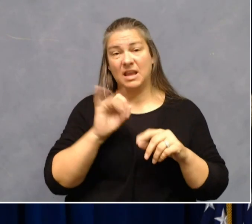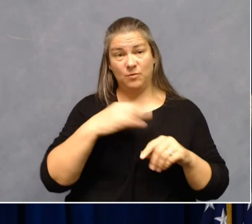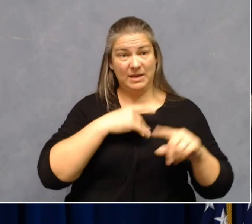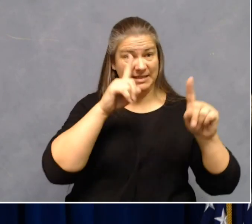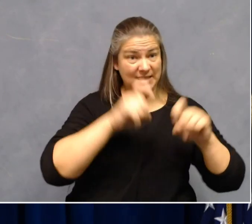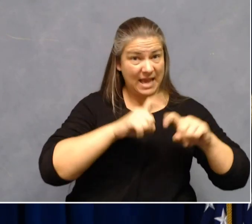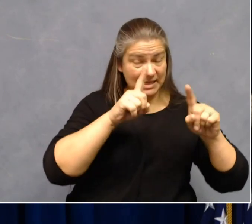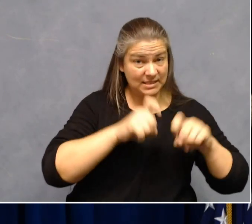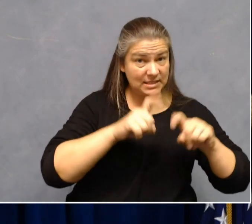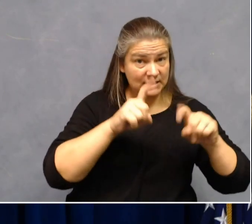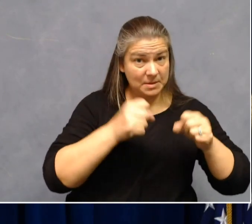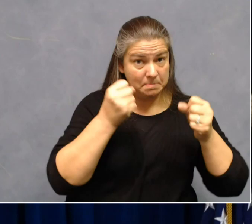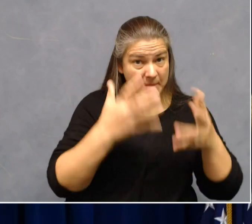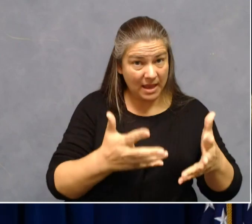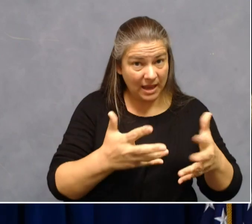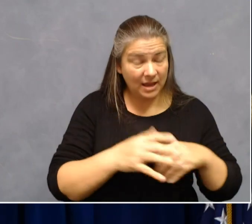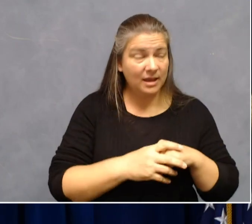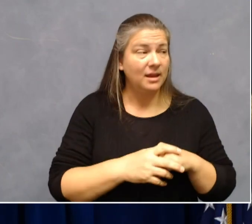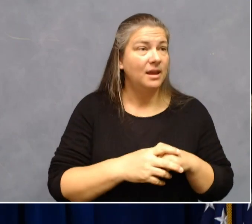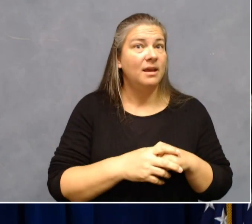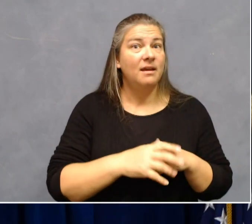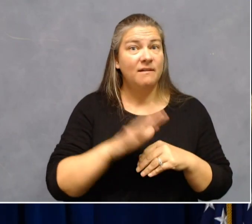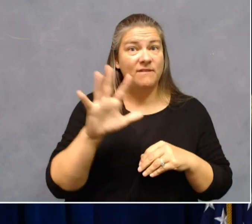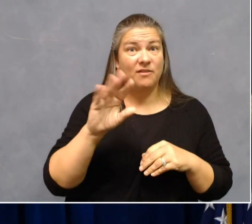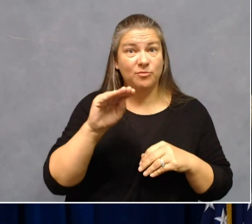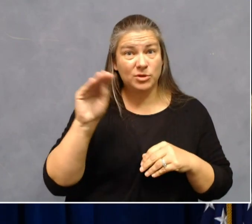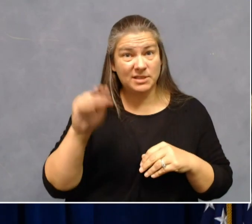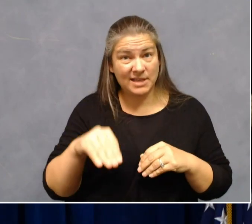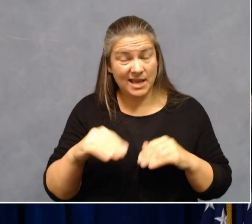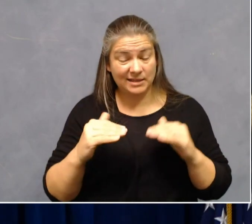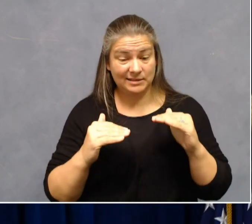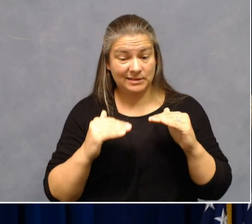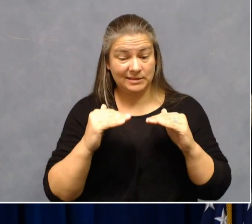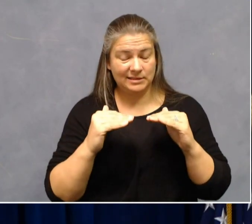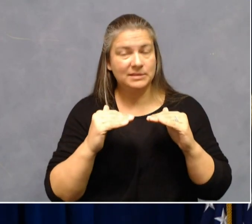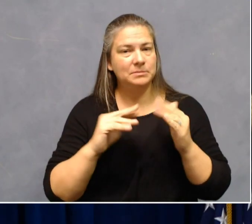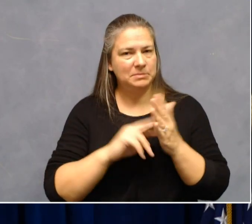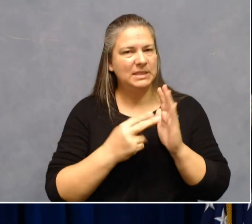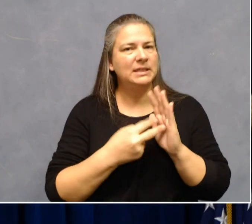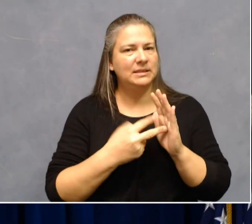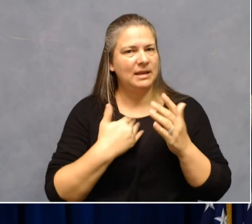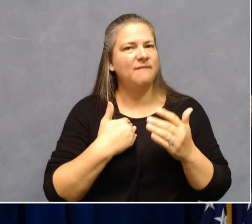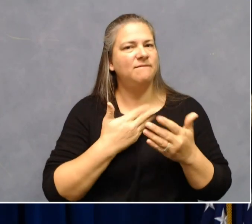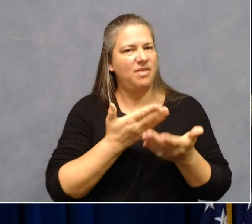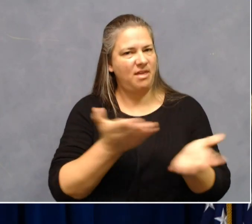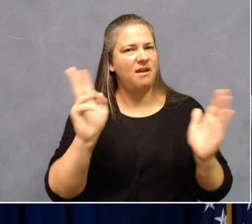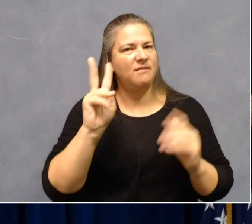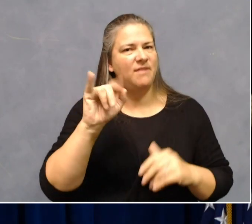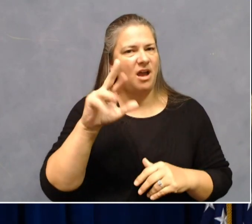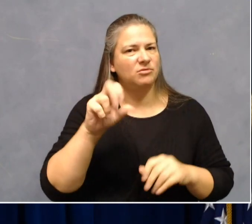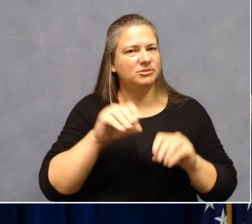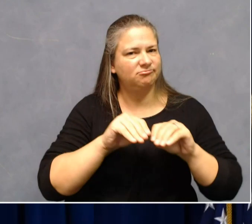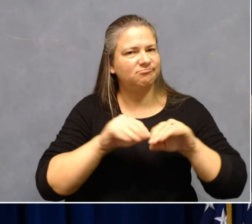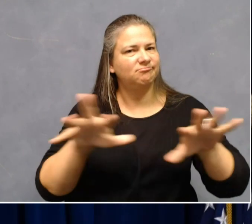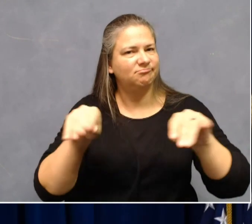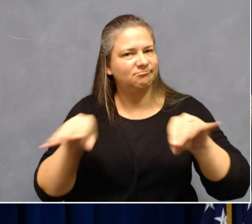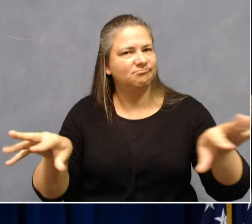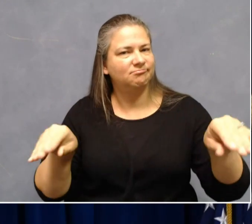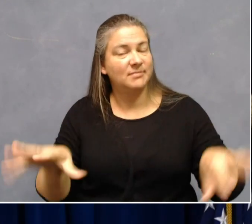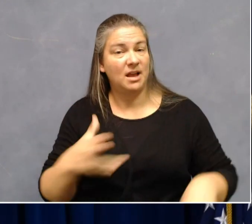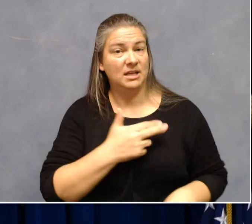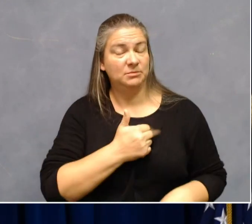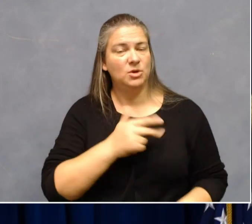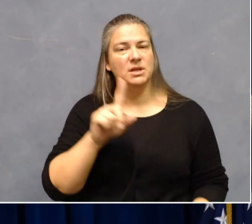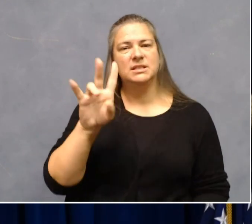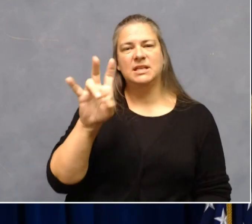you're at almost 5%, it shows that there is a lot of virus out there. Currently hospitalized, 794